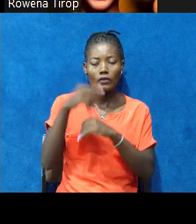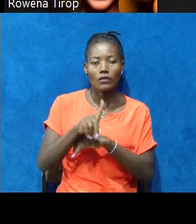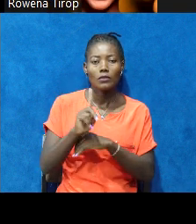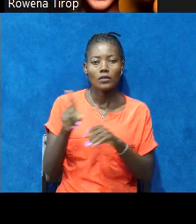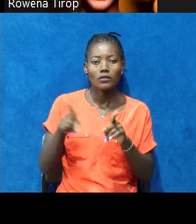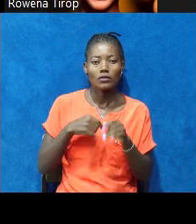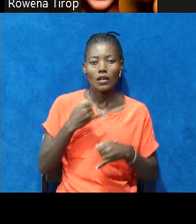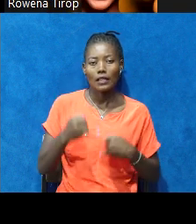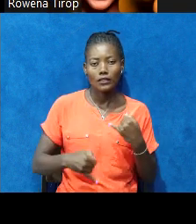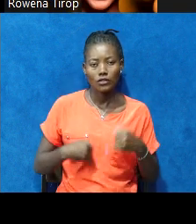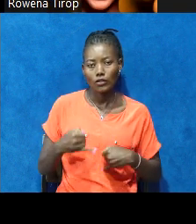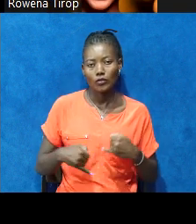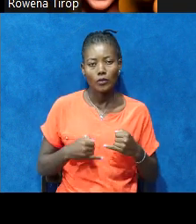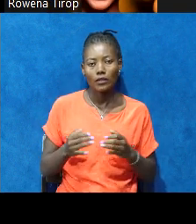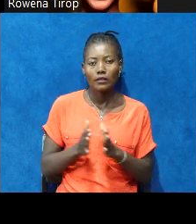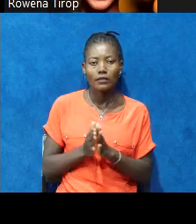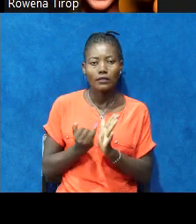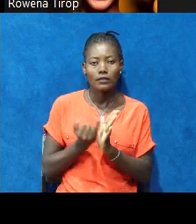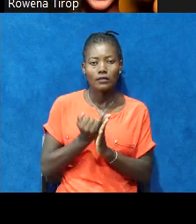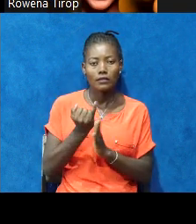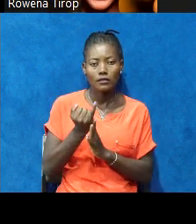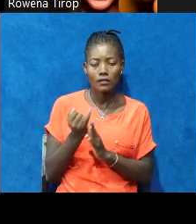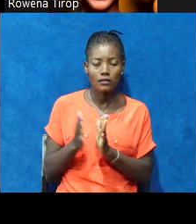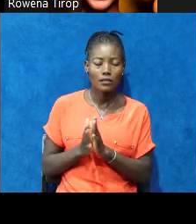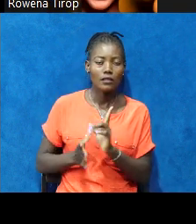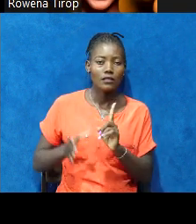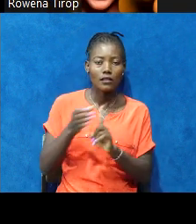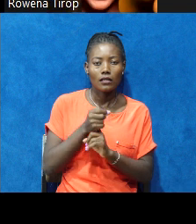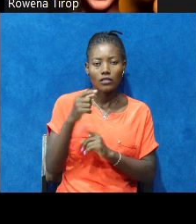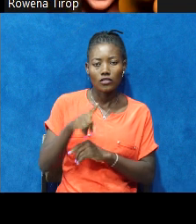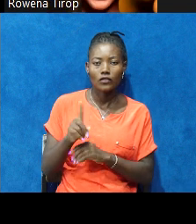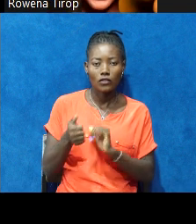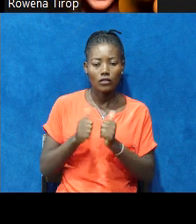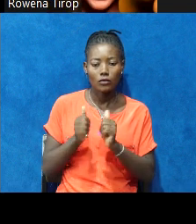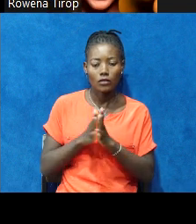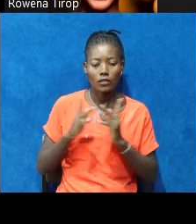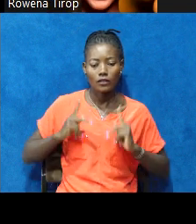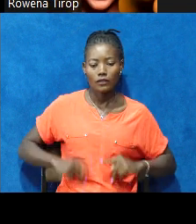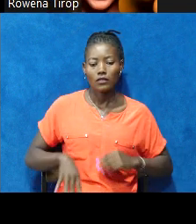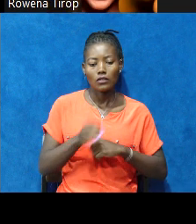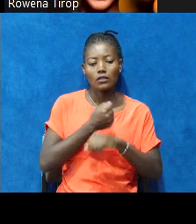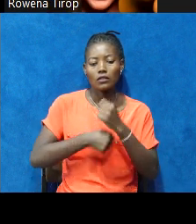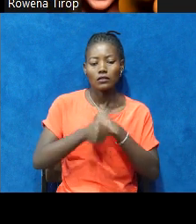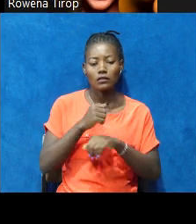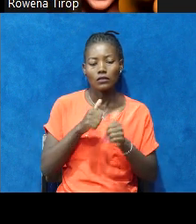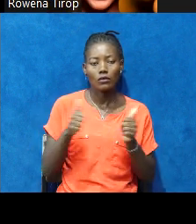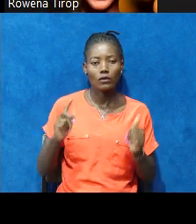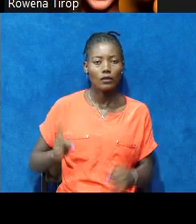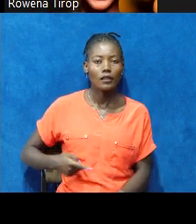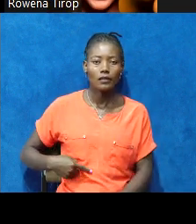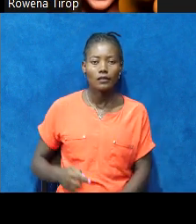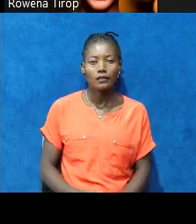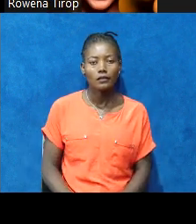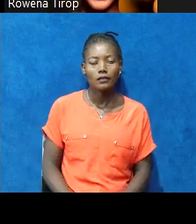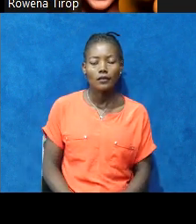performance, enjoyment, and then increase your, to achieve your sport and physical activity self-satisfaction.